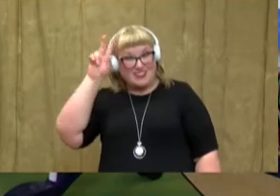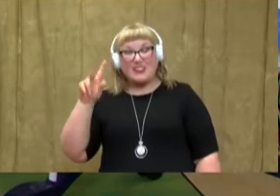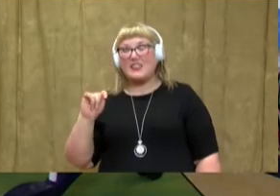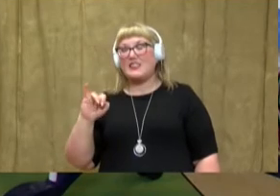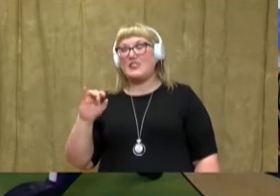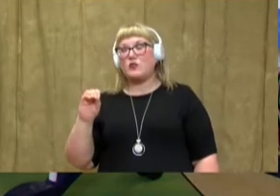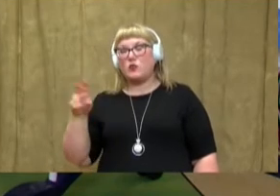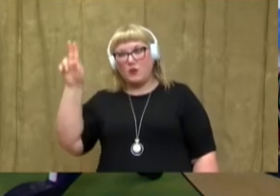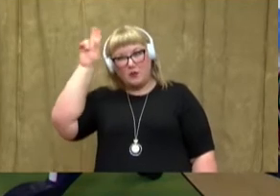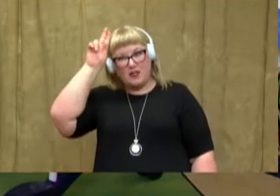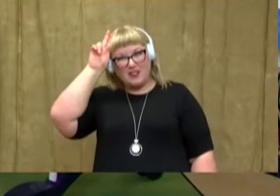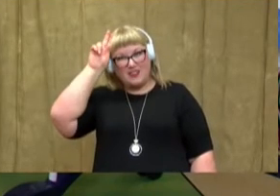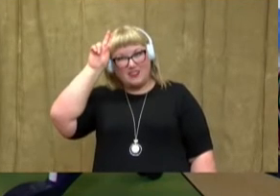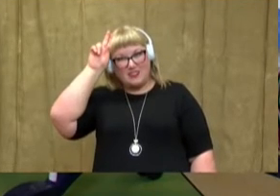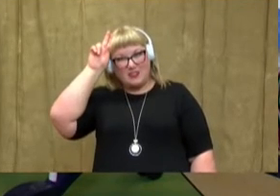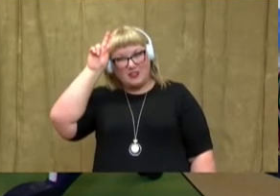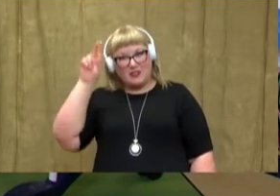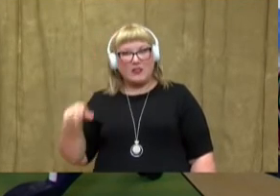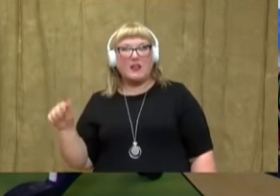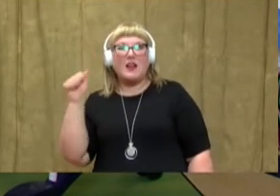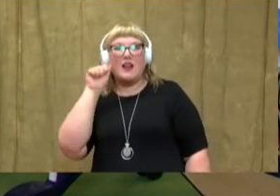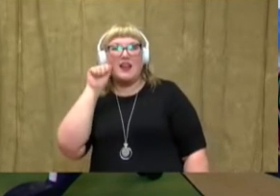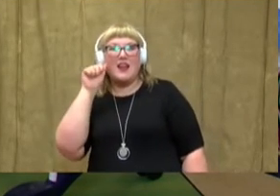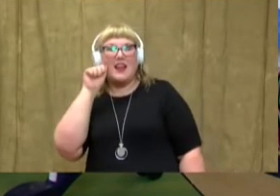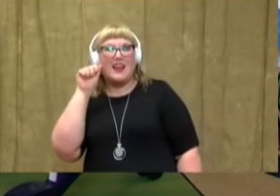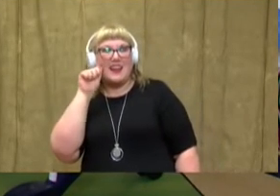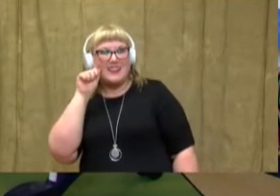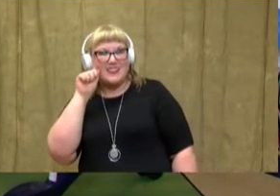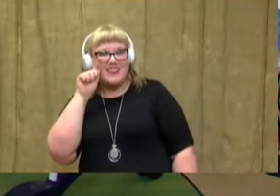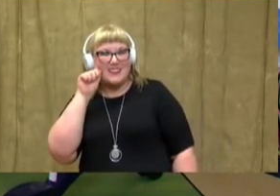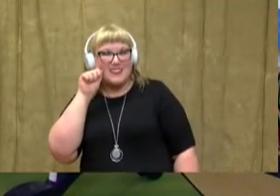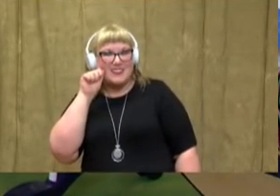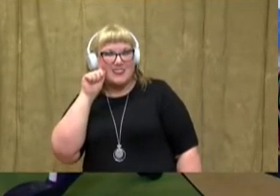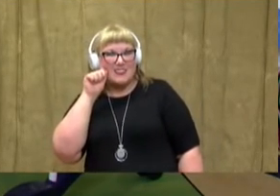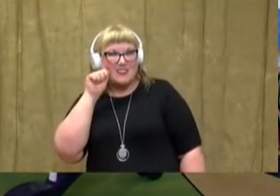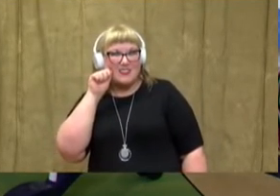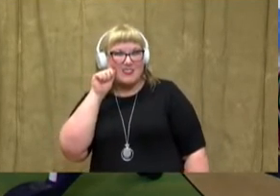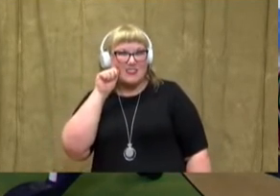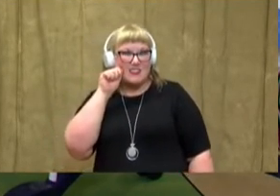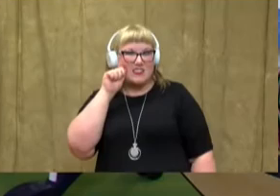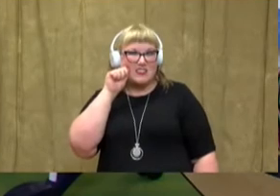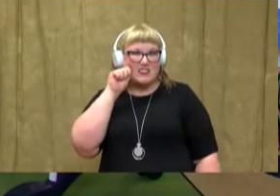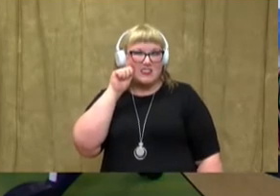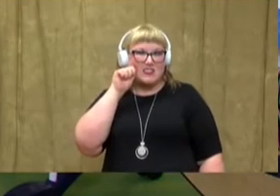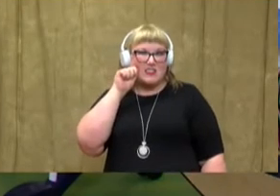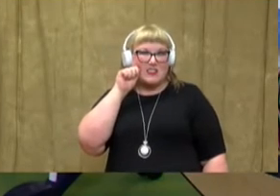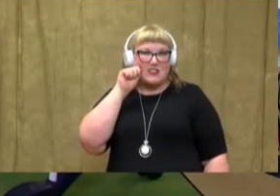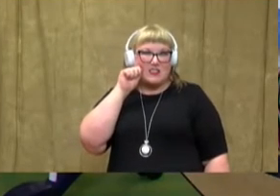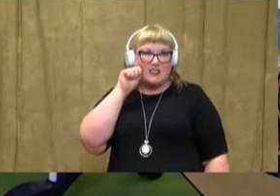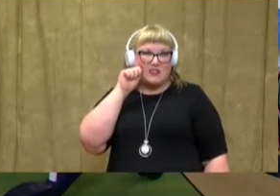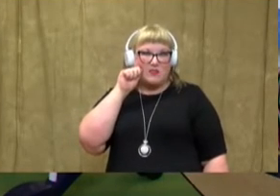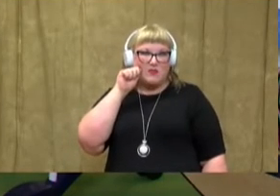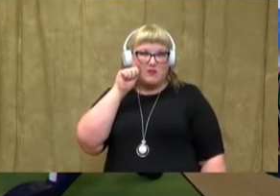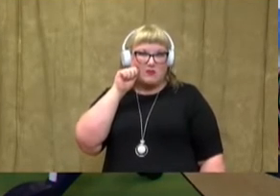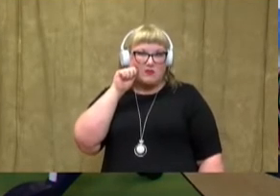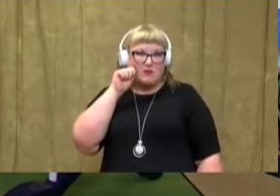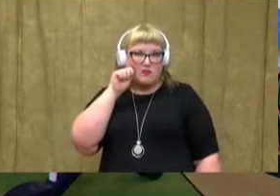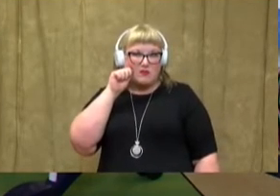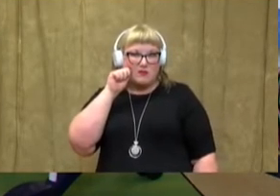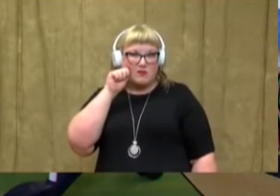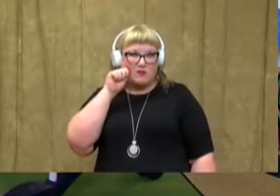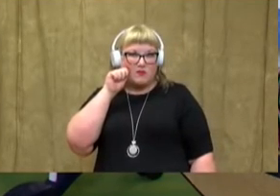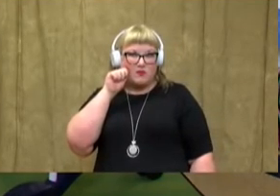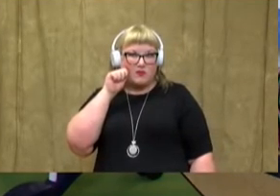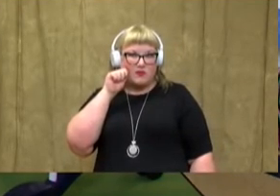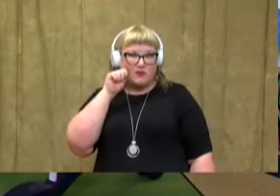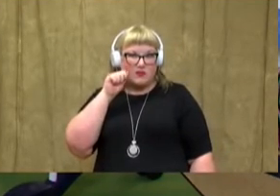your uncle, you're so happy. Tio. And tia. Tia. You're just going to give her a hug. And their children will be the